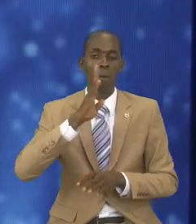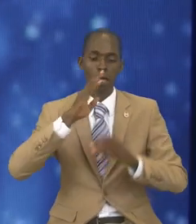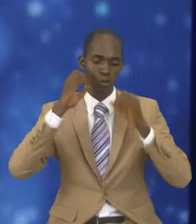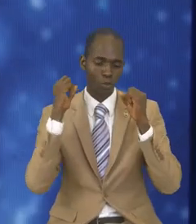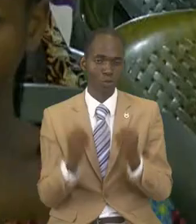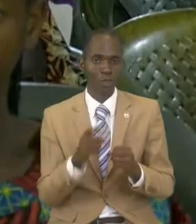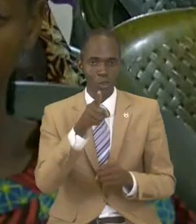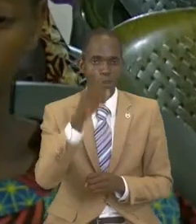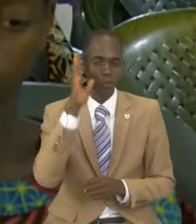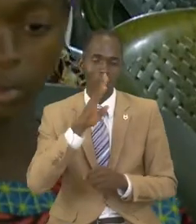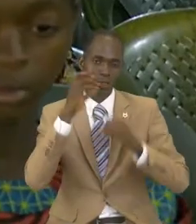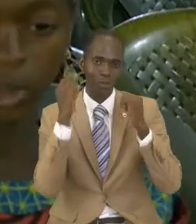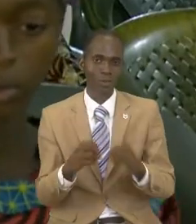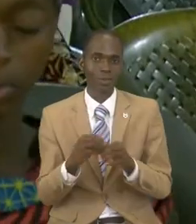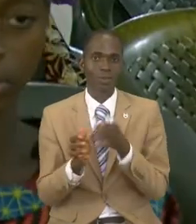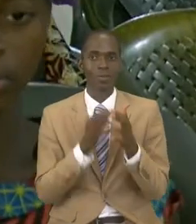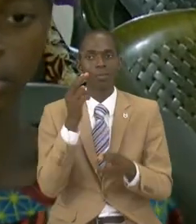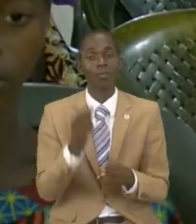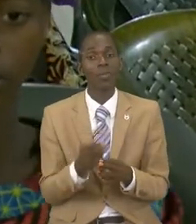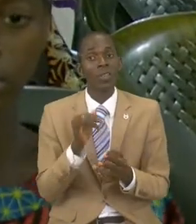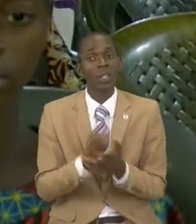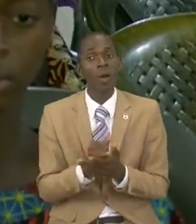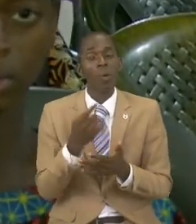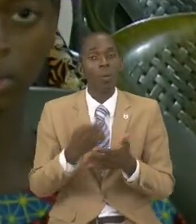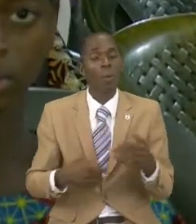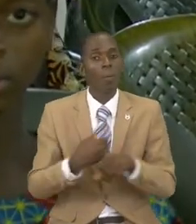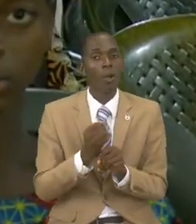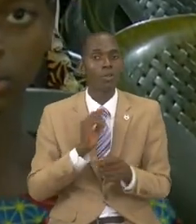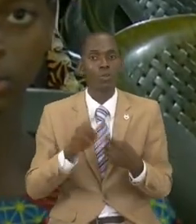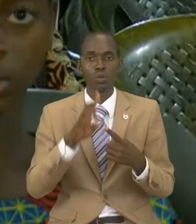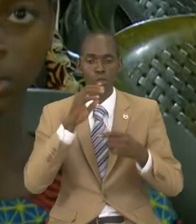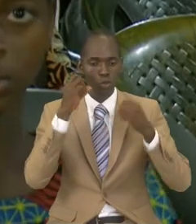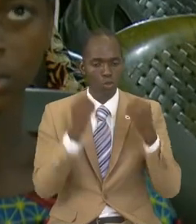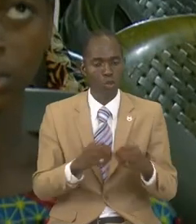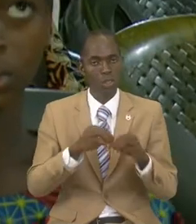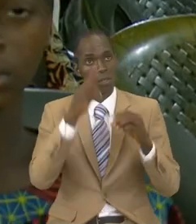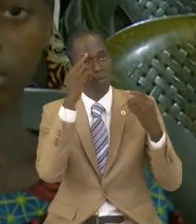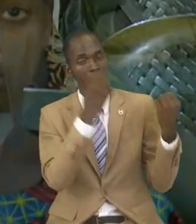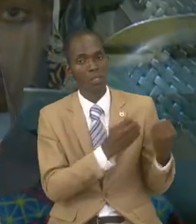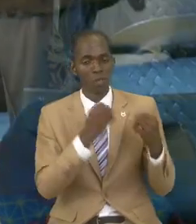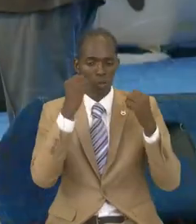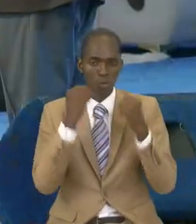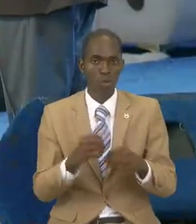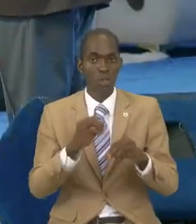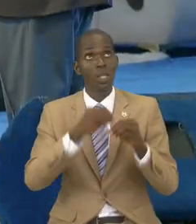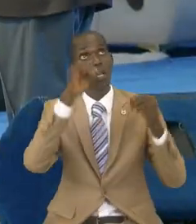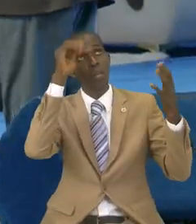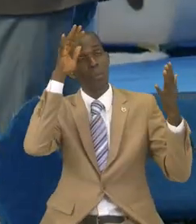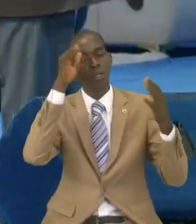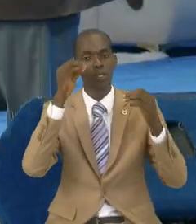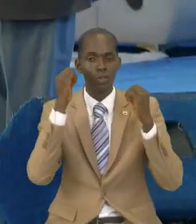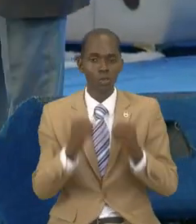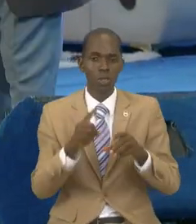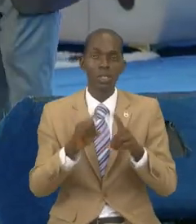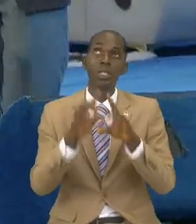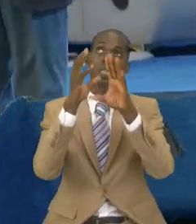You'll be strong. That's what makes us strong. Strong in faith, strong in expectation, and strong in receiving from the